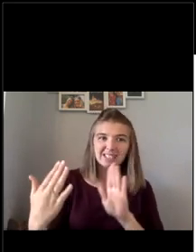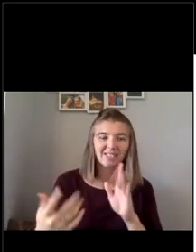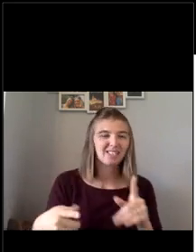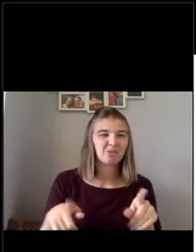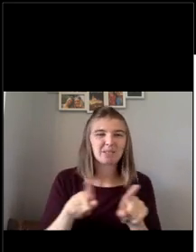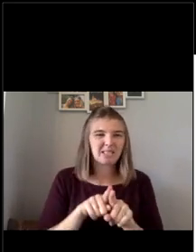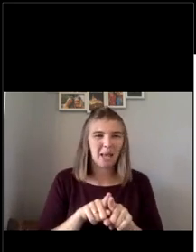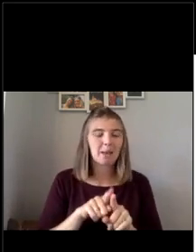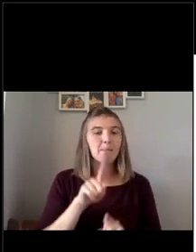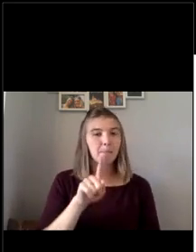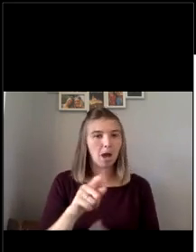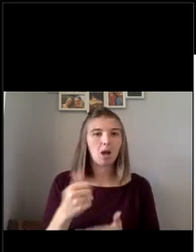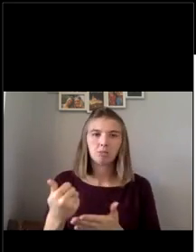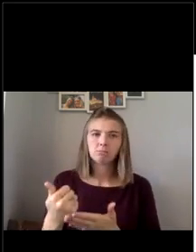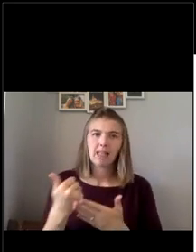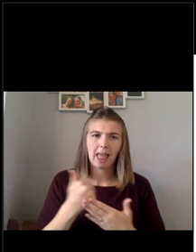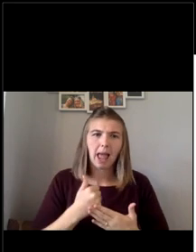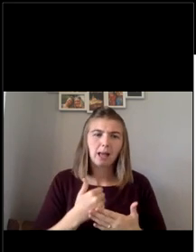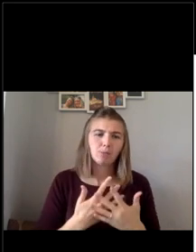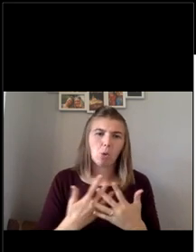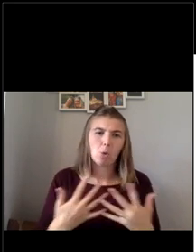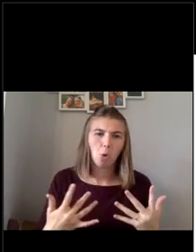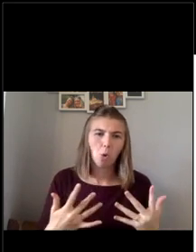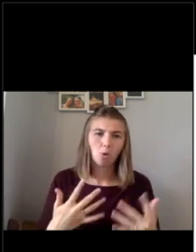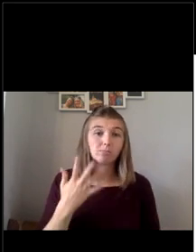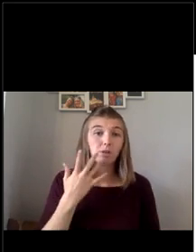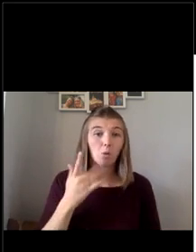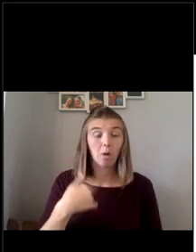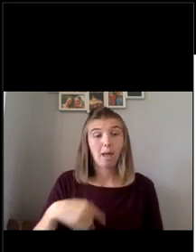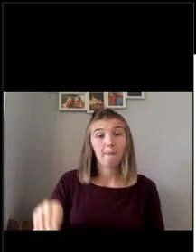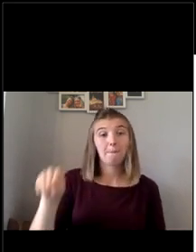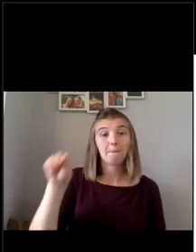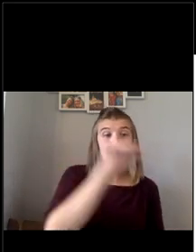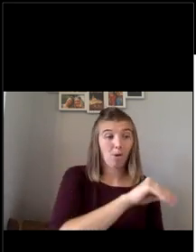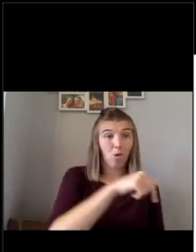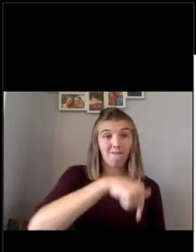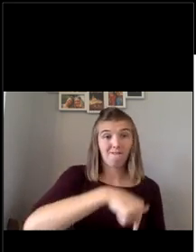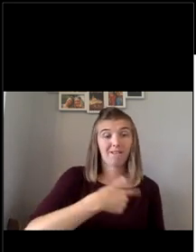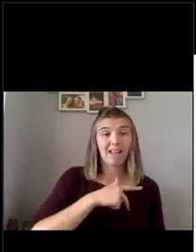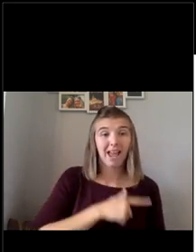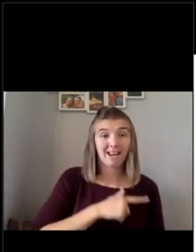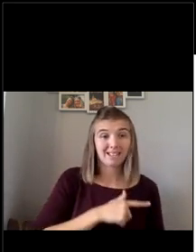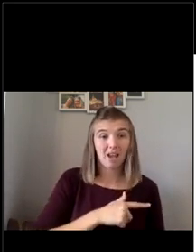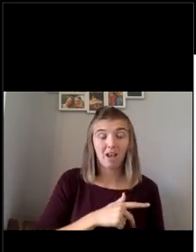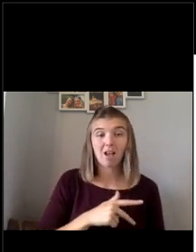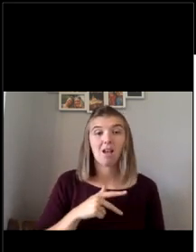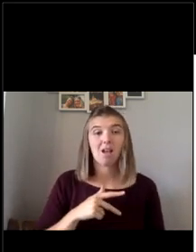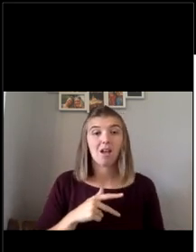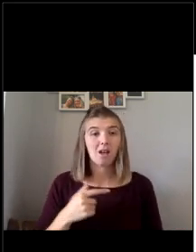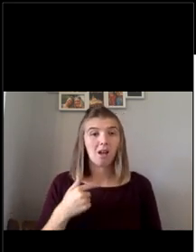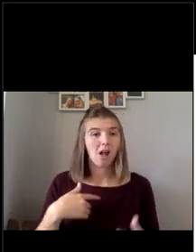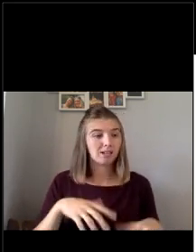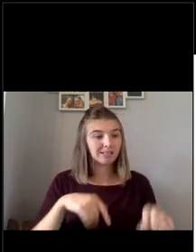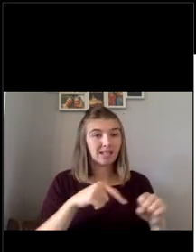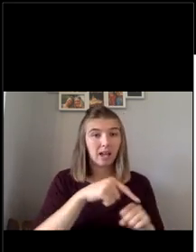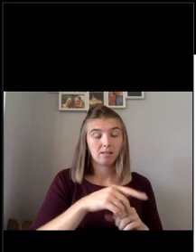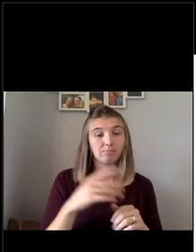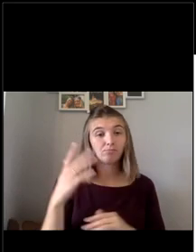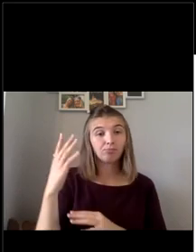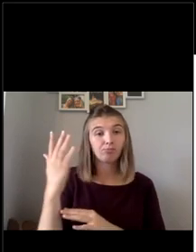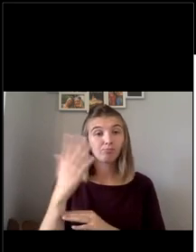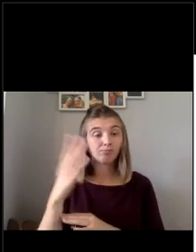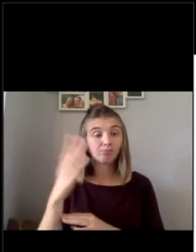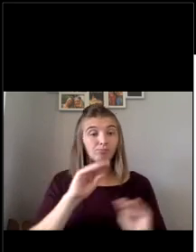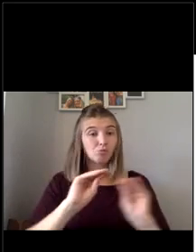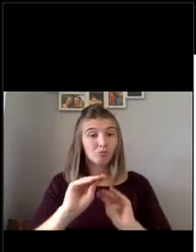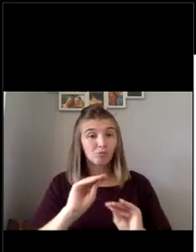way, especially when I first moved to Halifax and I didn't know anybody here and I was starting this assistant professor job.